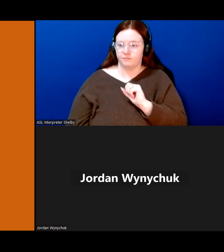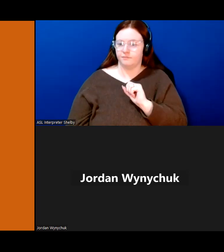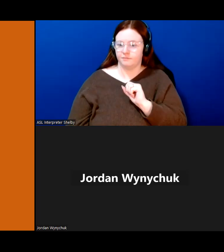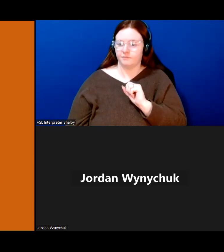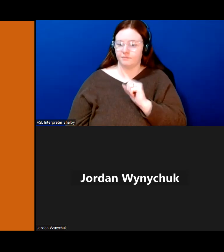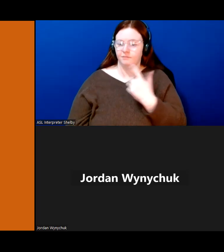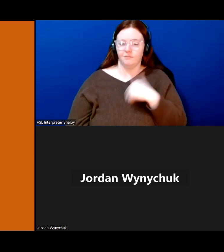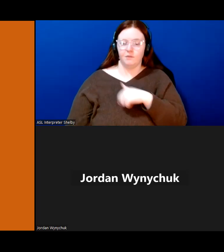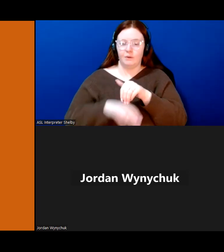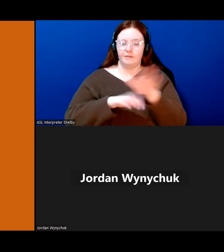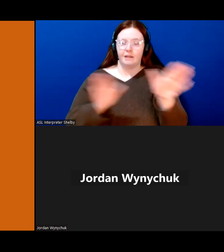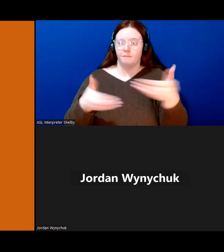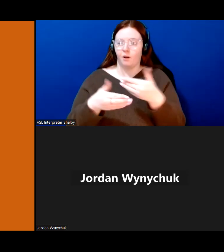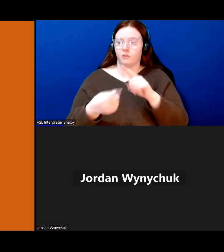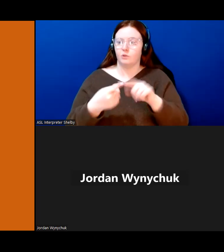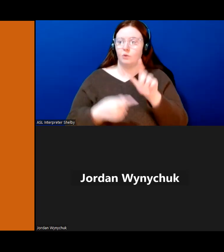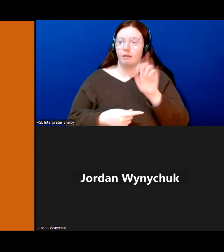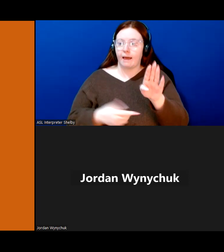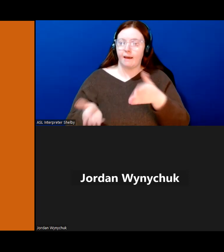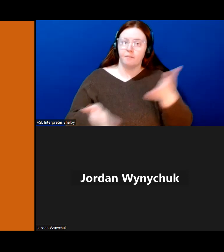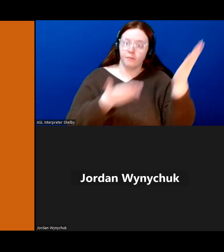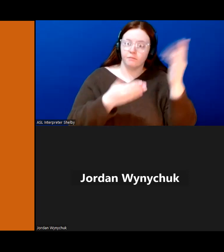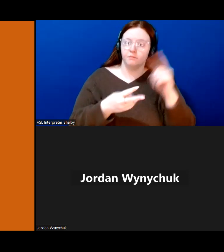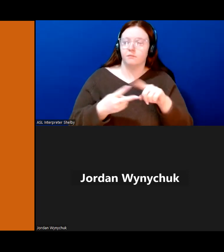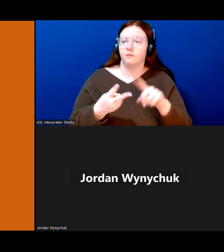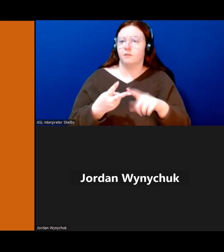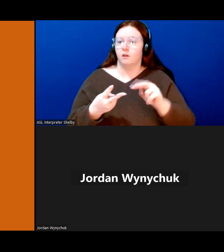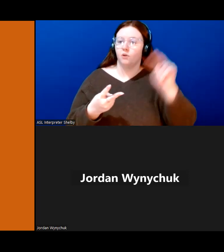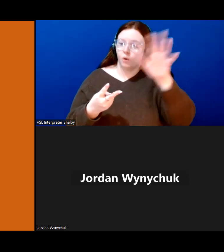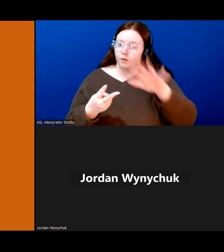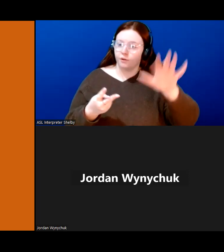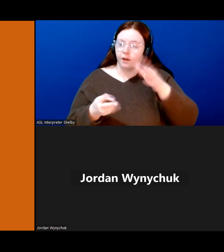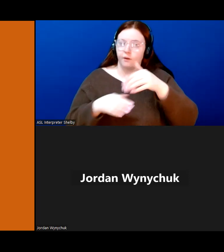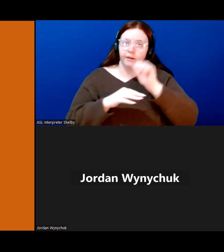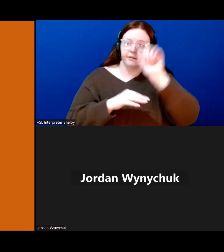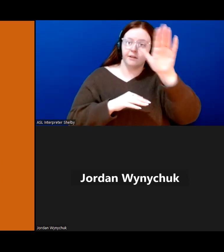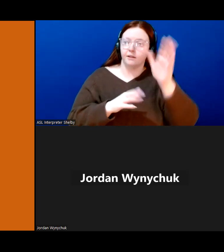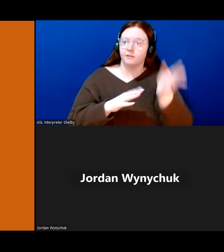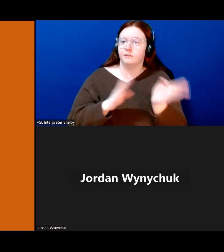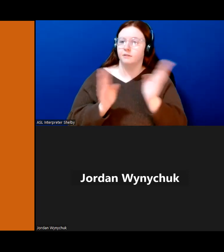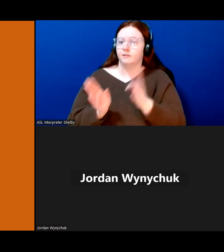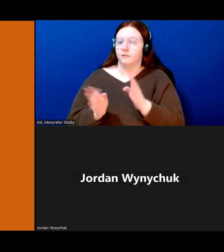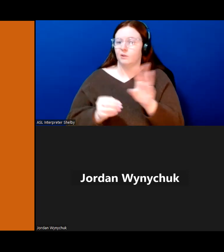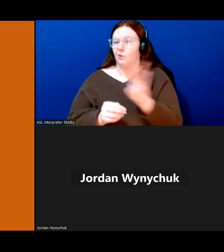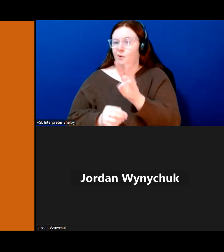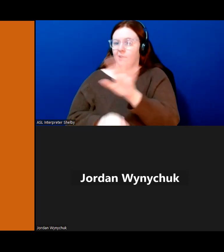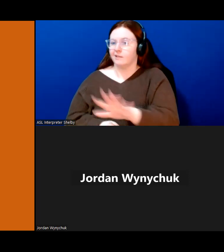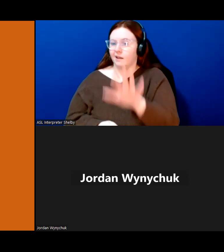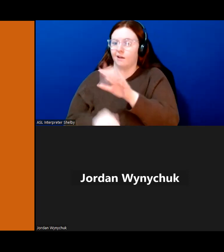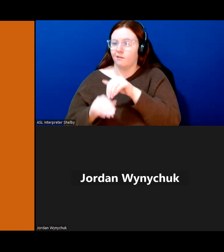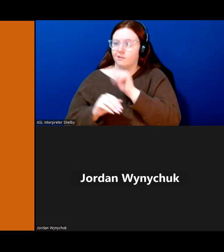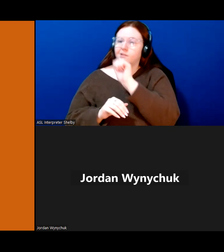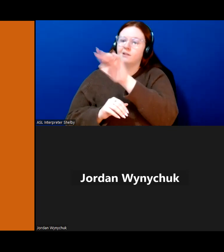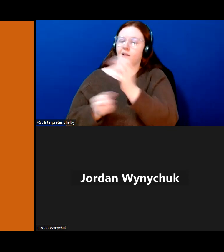shipped boxes to Labrador, Northern Peninsula, West Coast. A lot